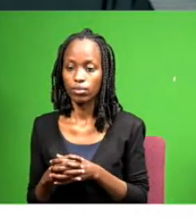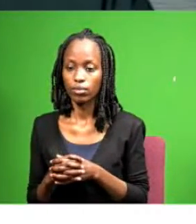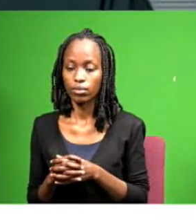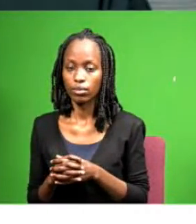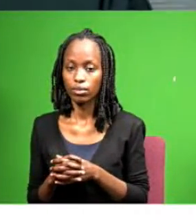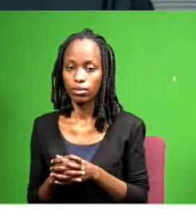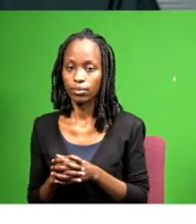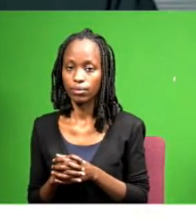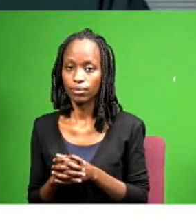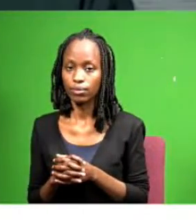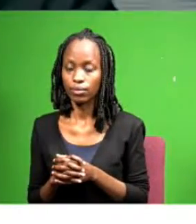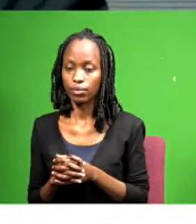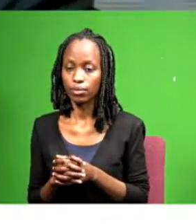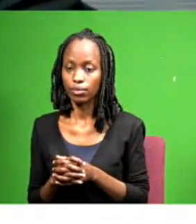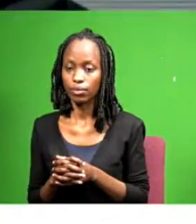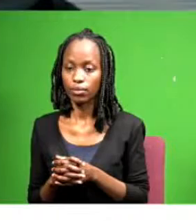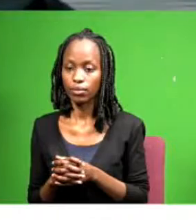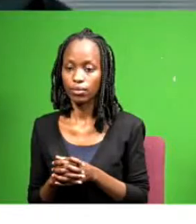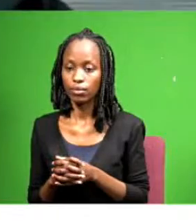of eternity